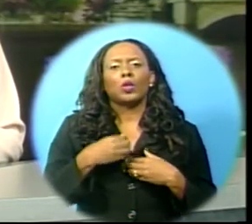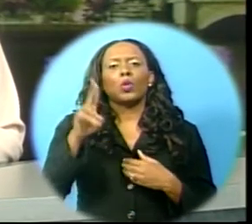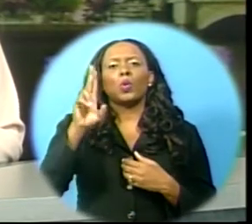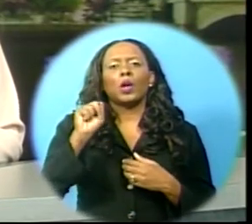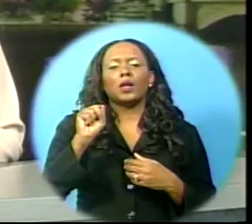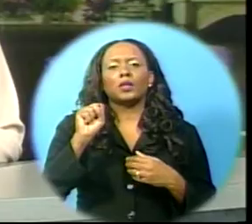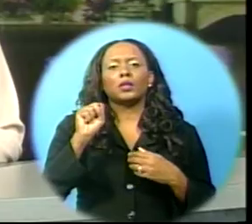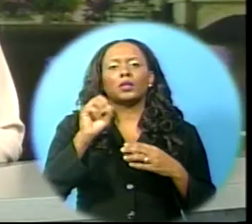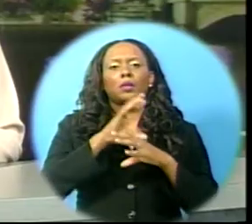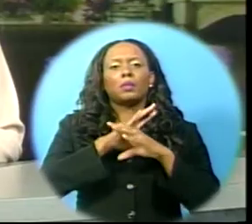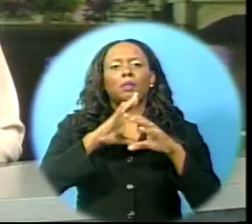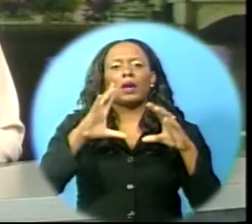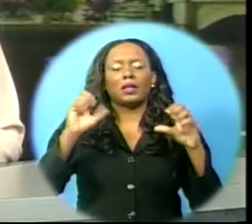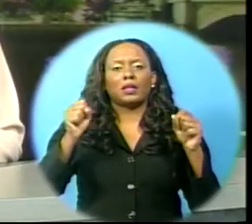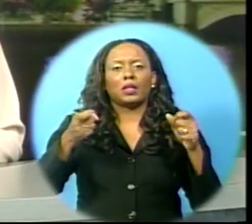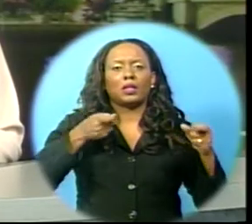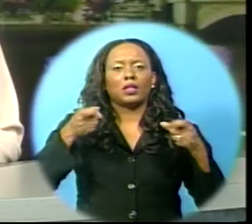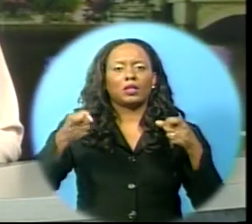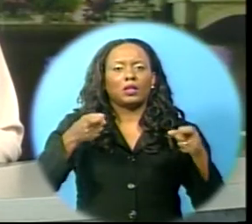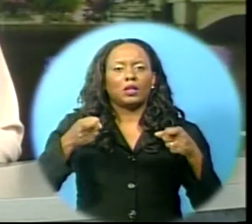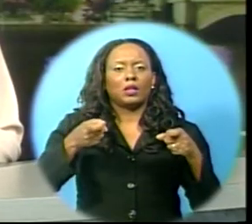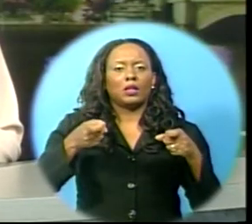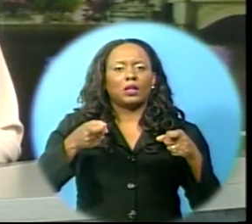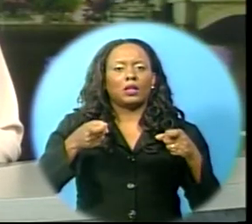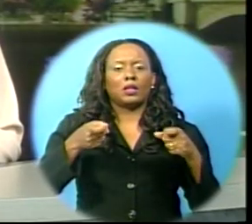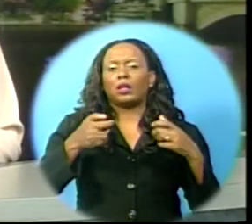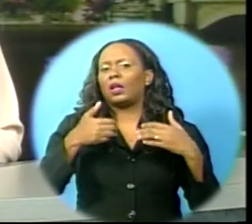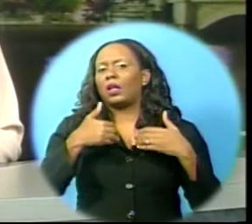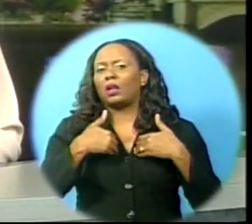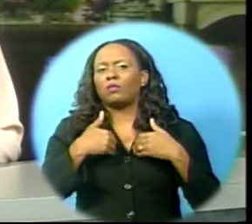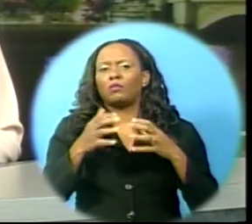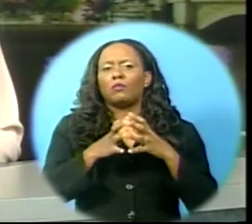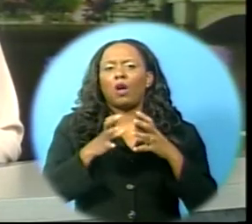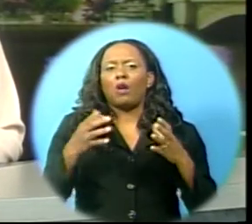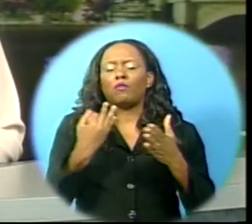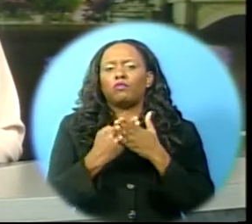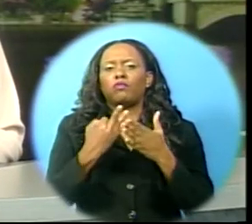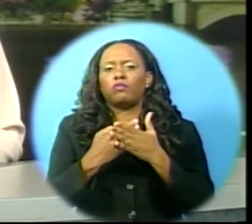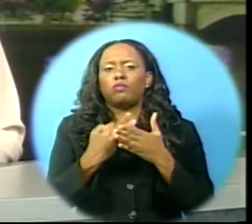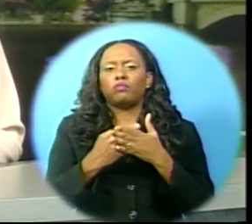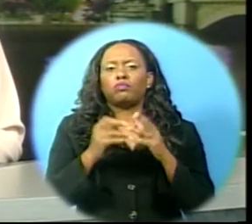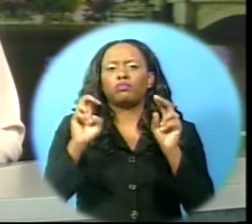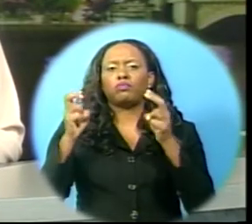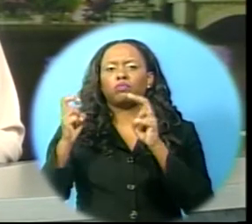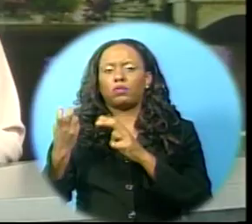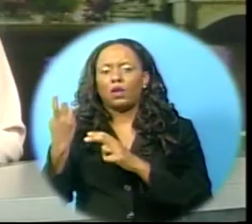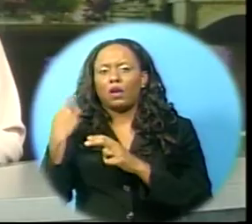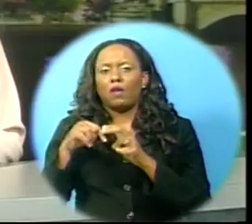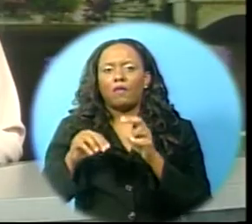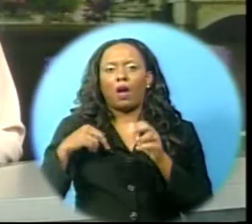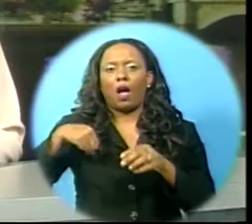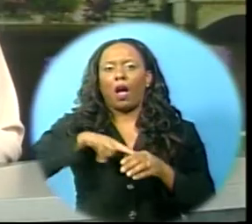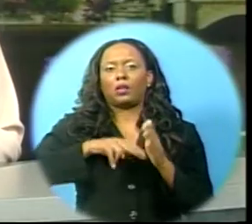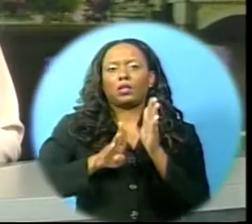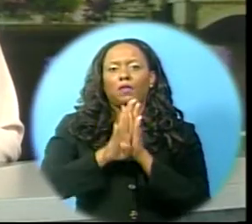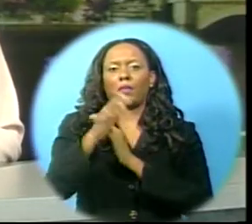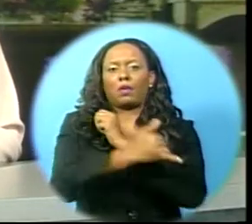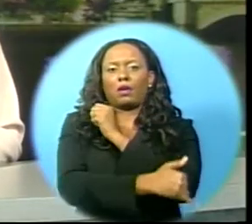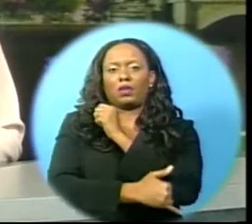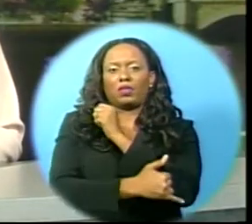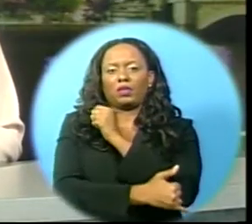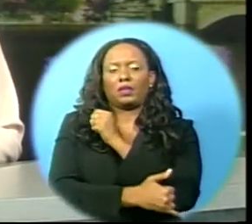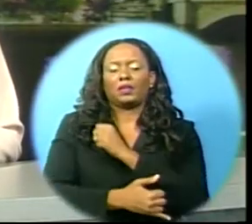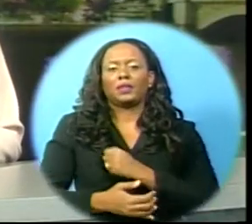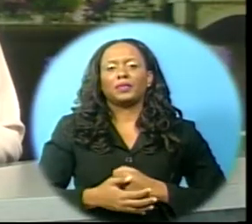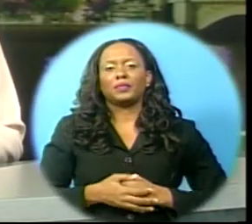Obama's presidency, there has been an onslaught in the United States on the financial sectors of developing countries.